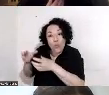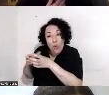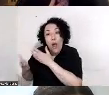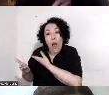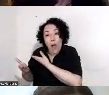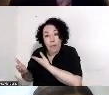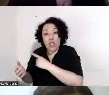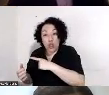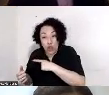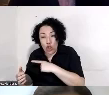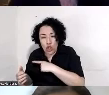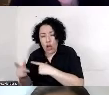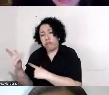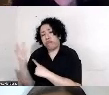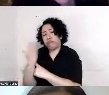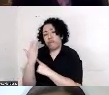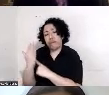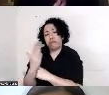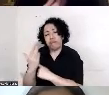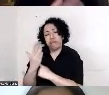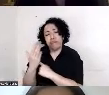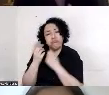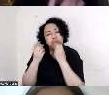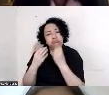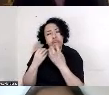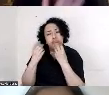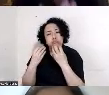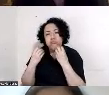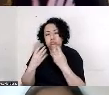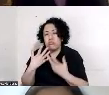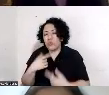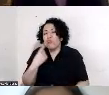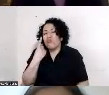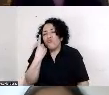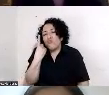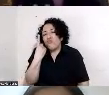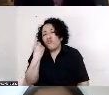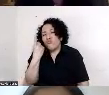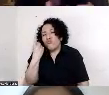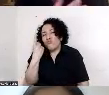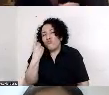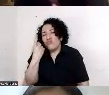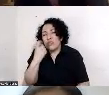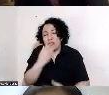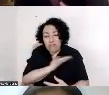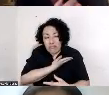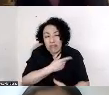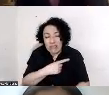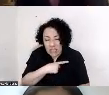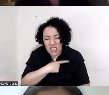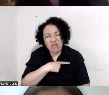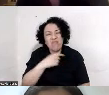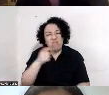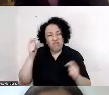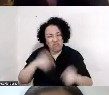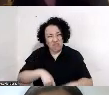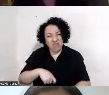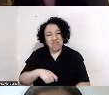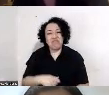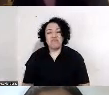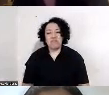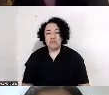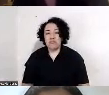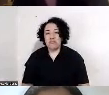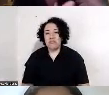I don't need a lot of friends. I only need 1 or 2 friends. And sometimes these are online friends from